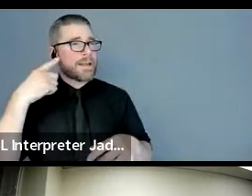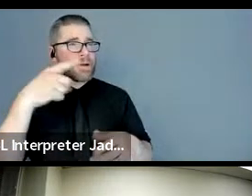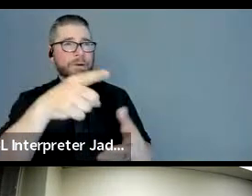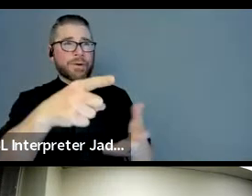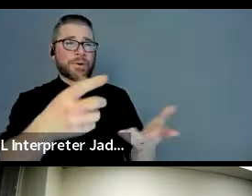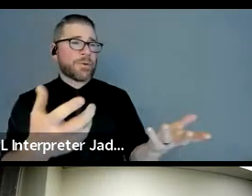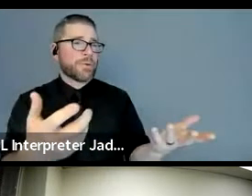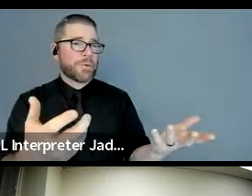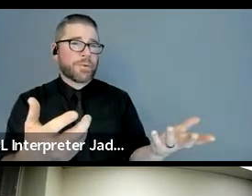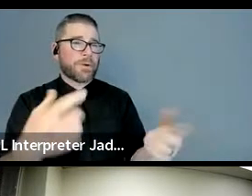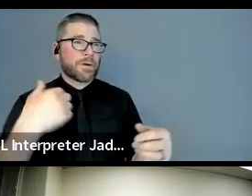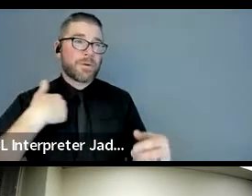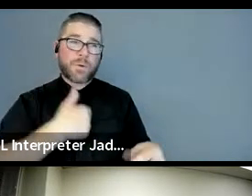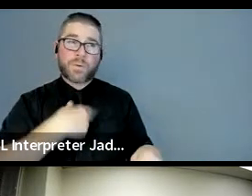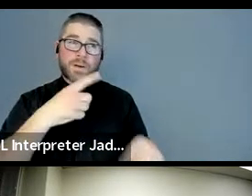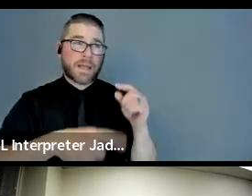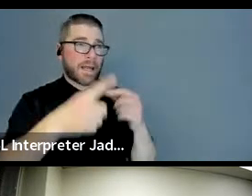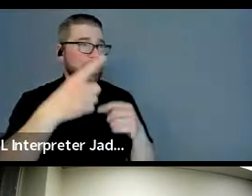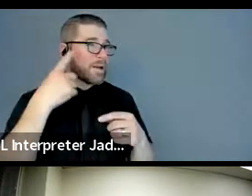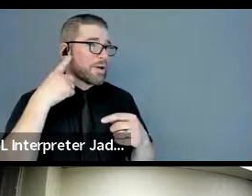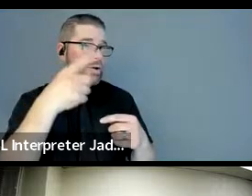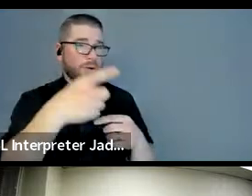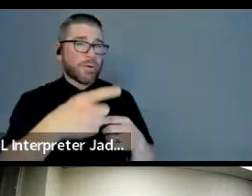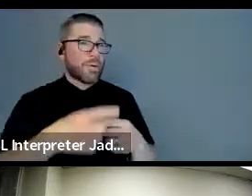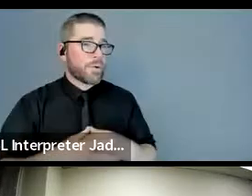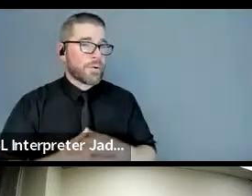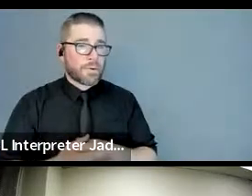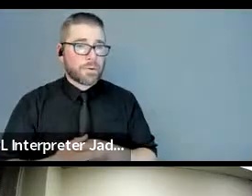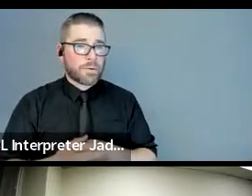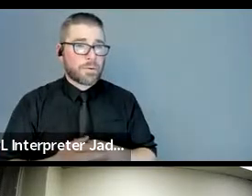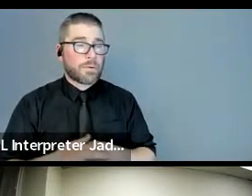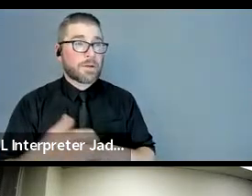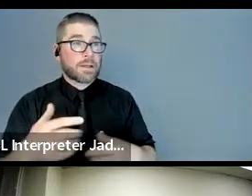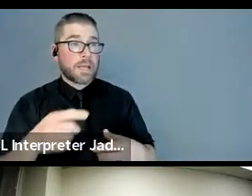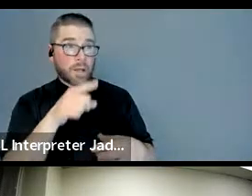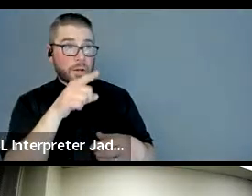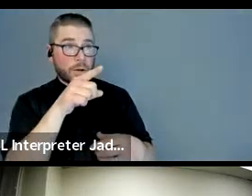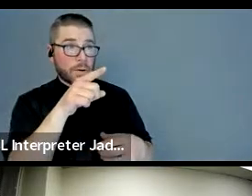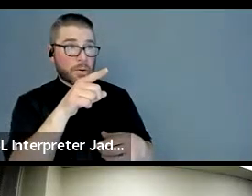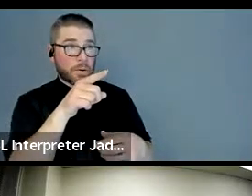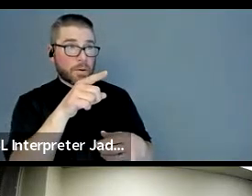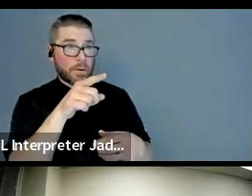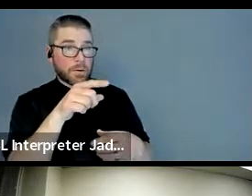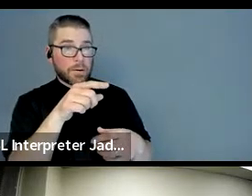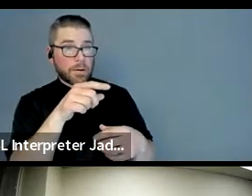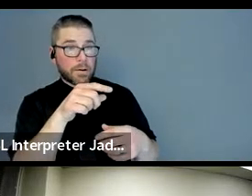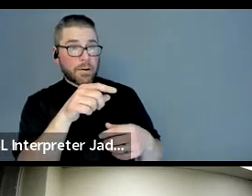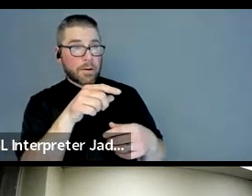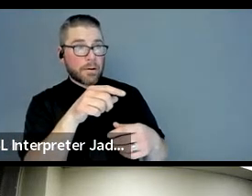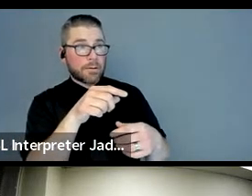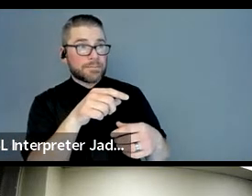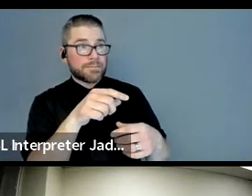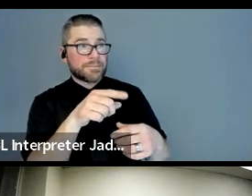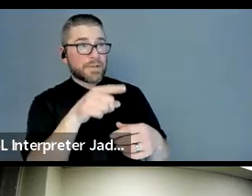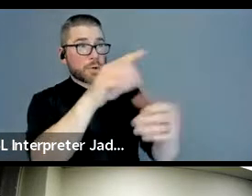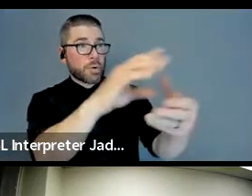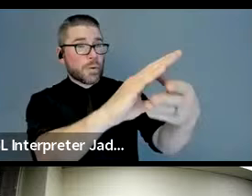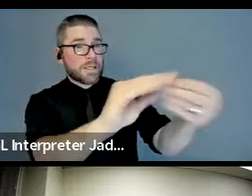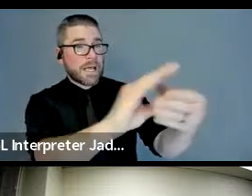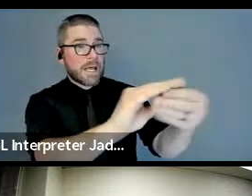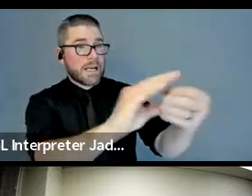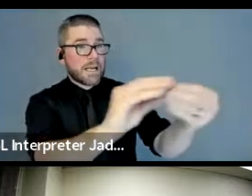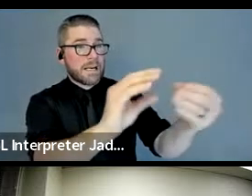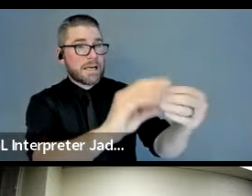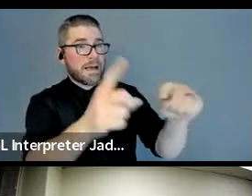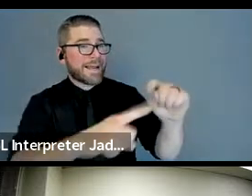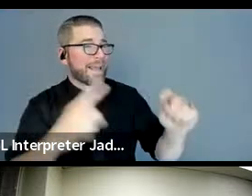Yeah, I can hear you. You can hear me, but it's coming across really not clear, like it's cutting out.